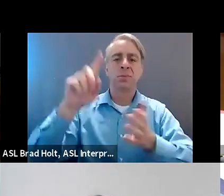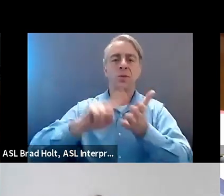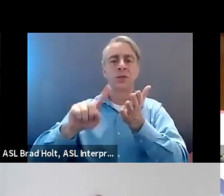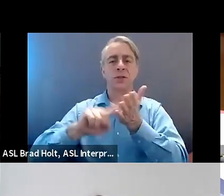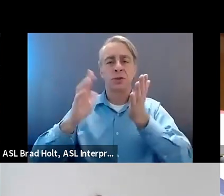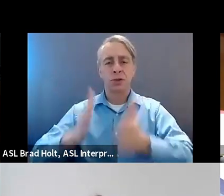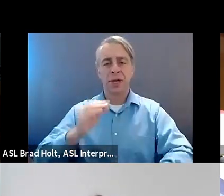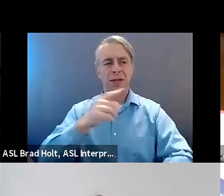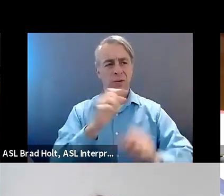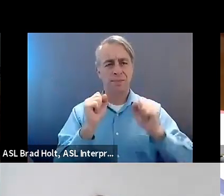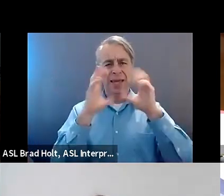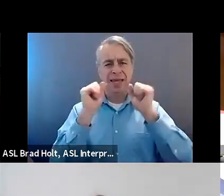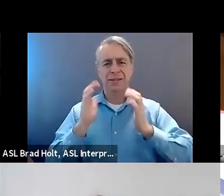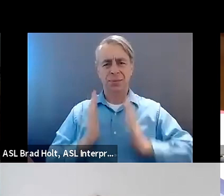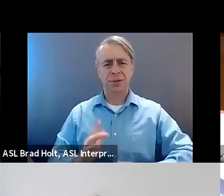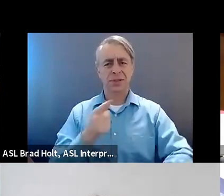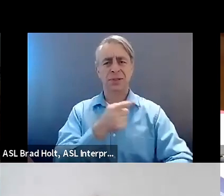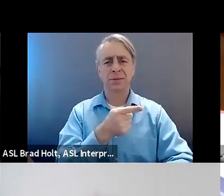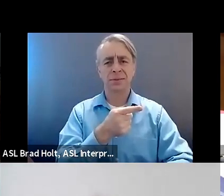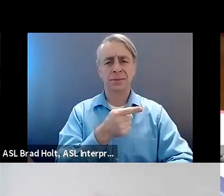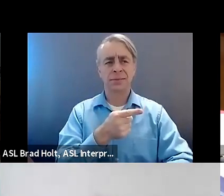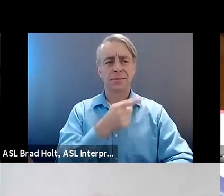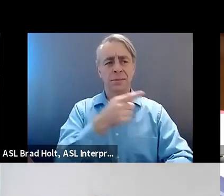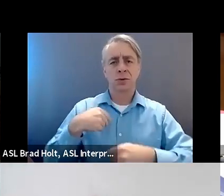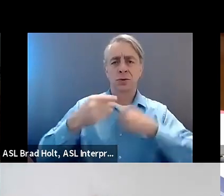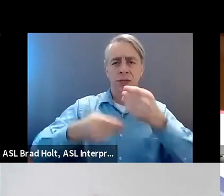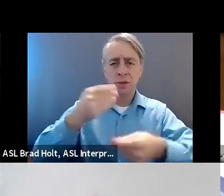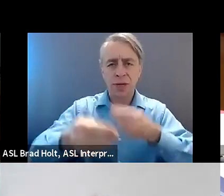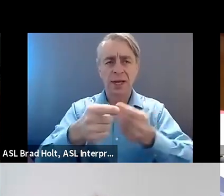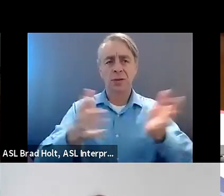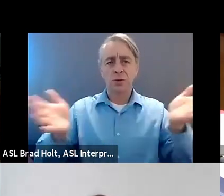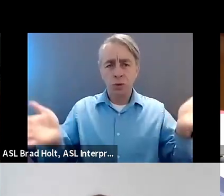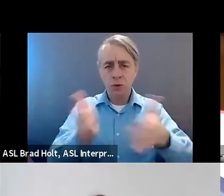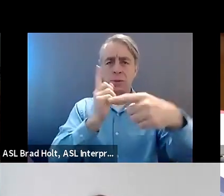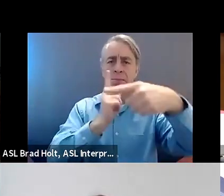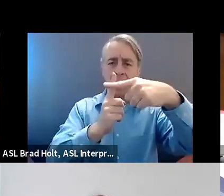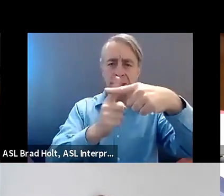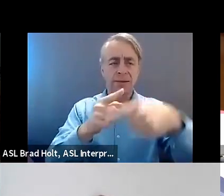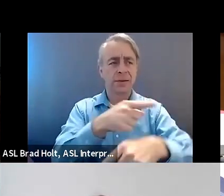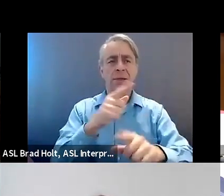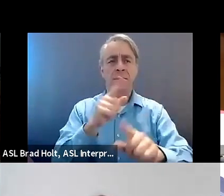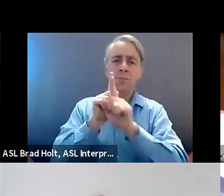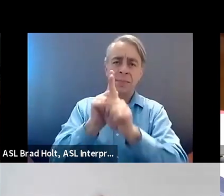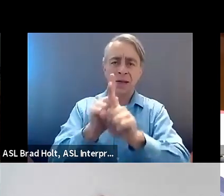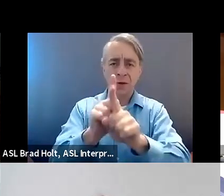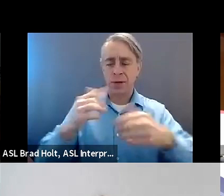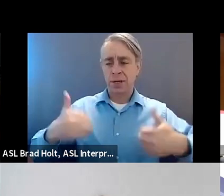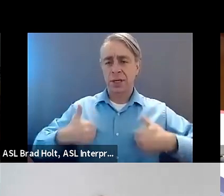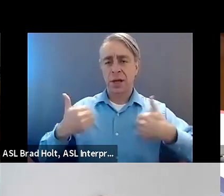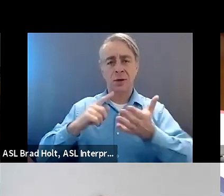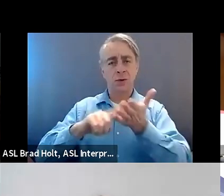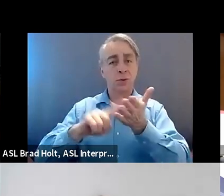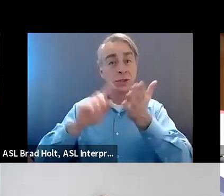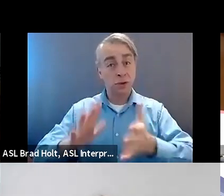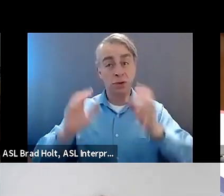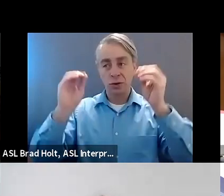being who is generous, encouraging, and a wonderful mentor and supporter of younger scholars.